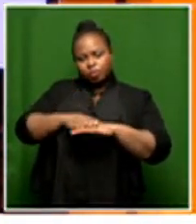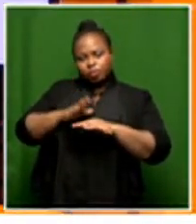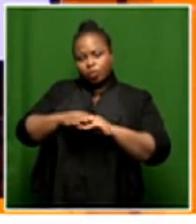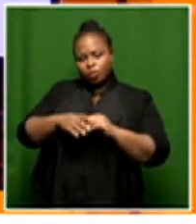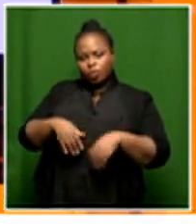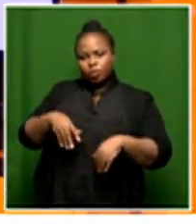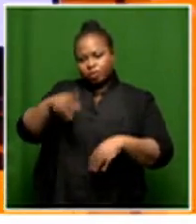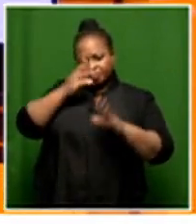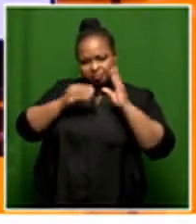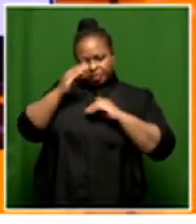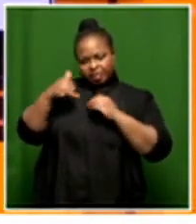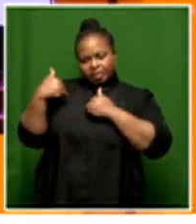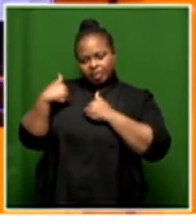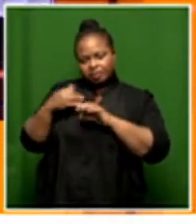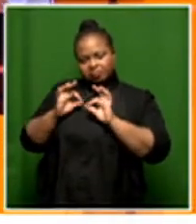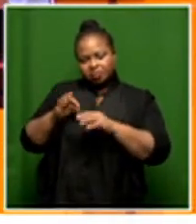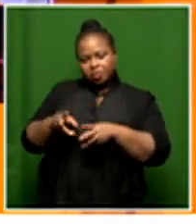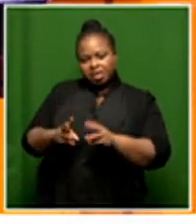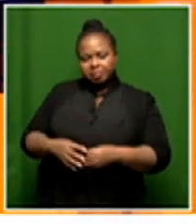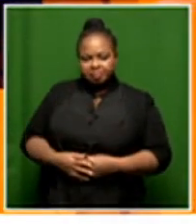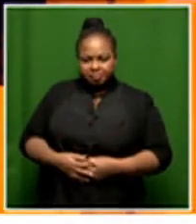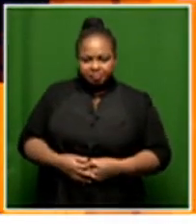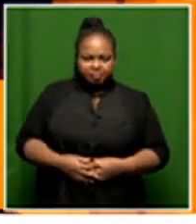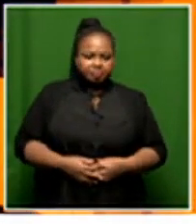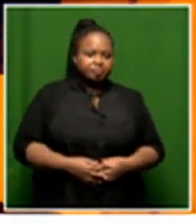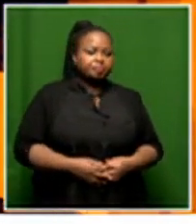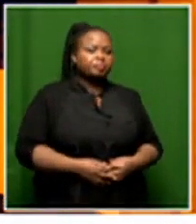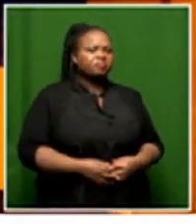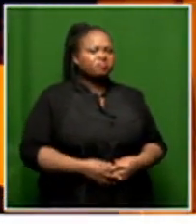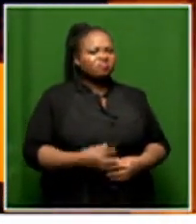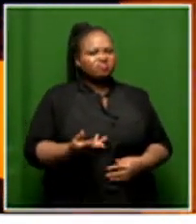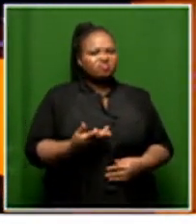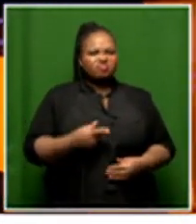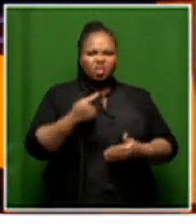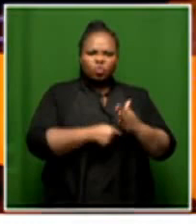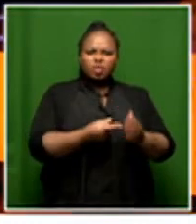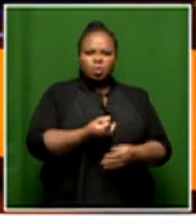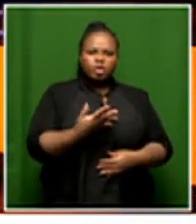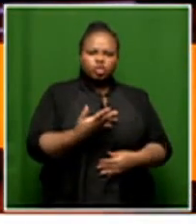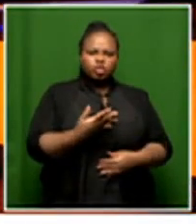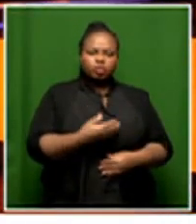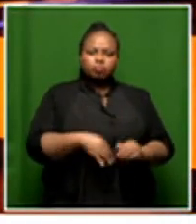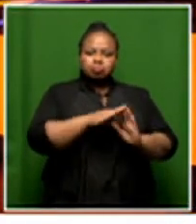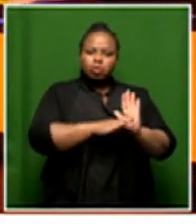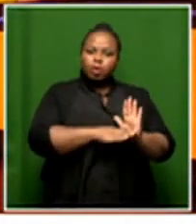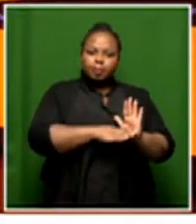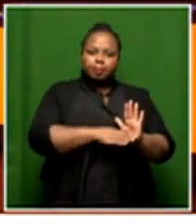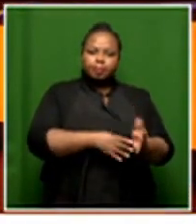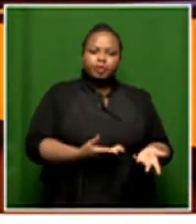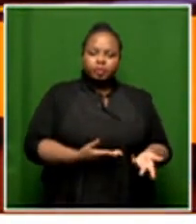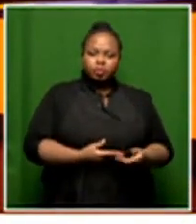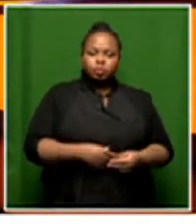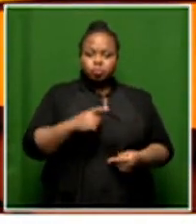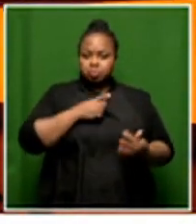this safe, contained little virtual environment. What is the cost of this program and the cost of actually